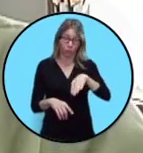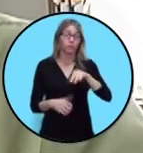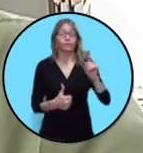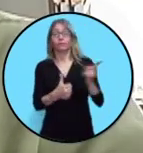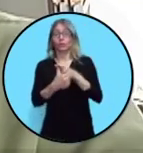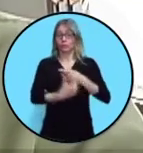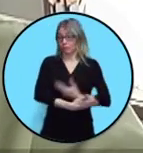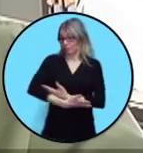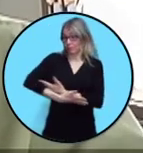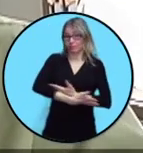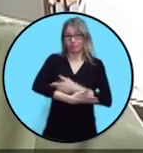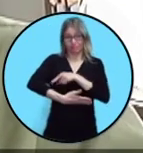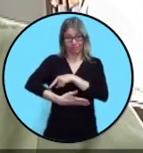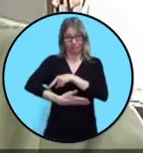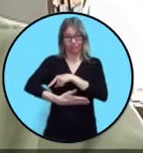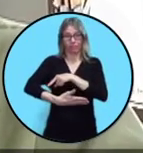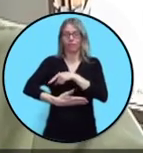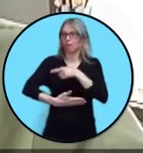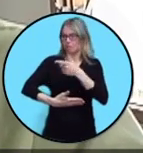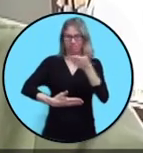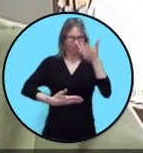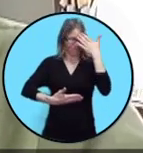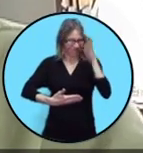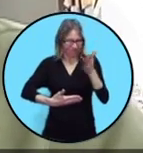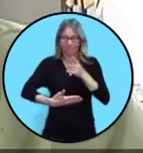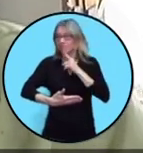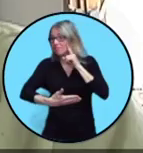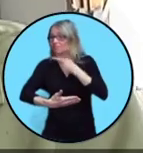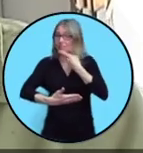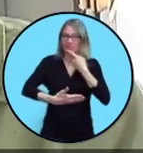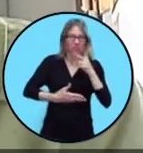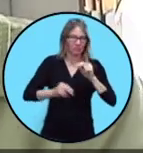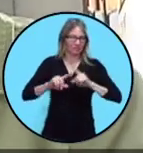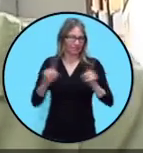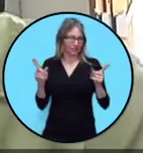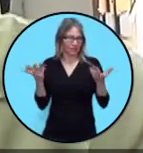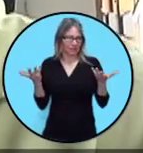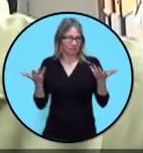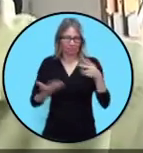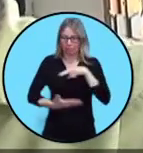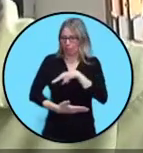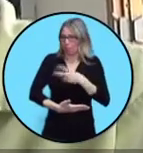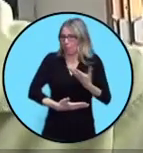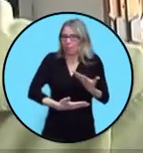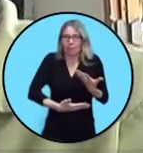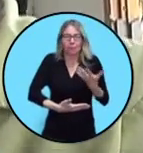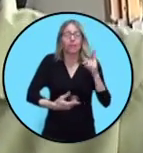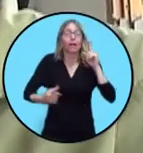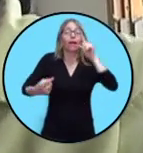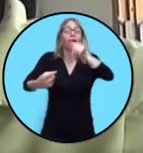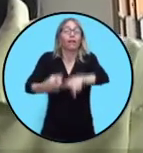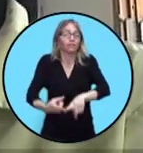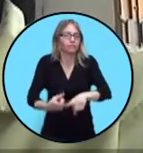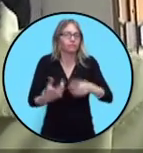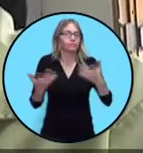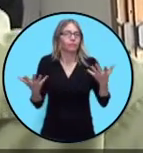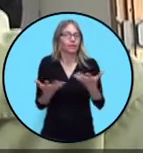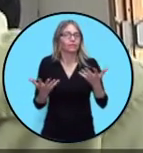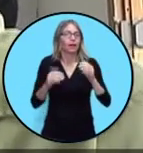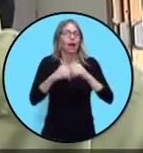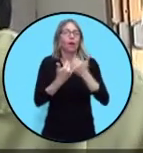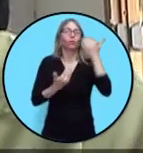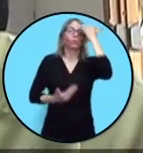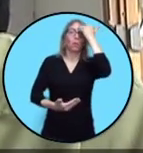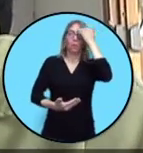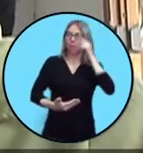child, you're not going to know the difference whether the child is deaf or hearing. The only way